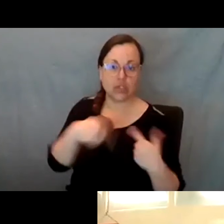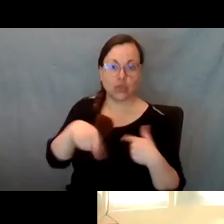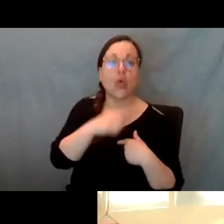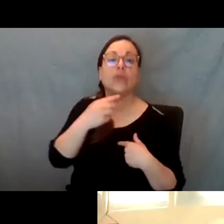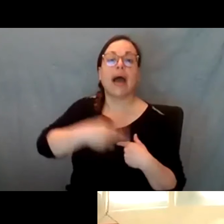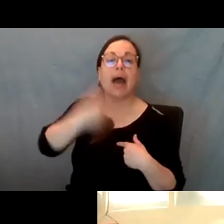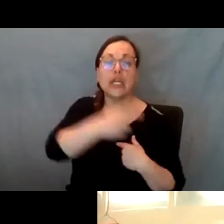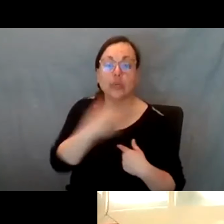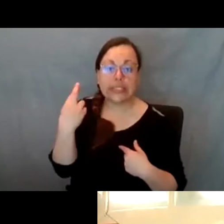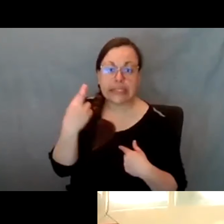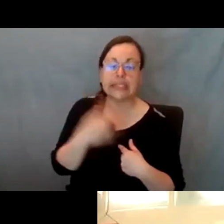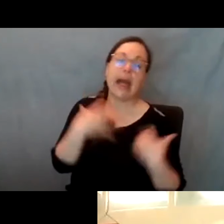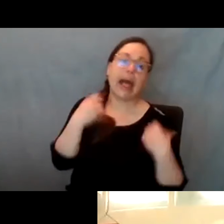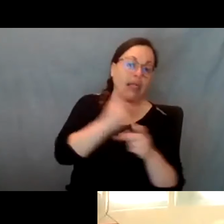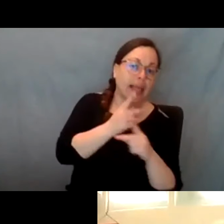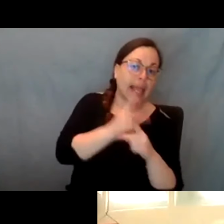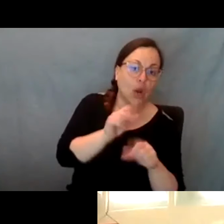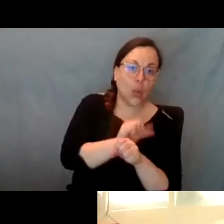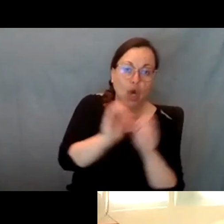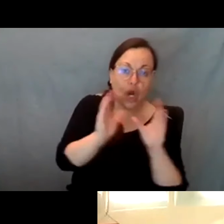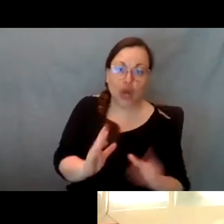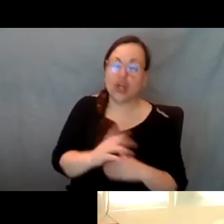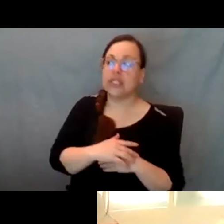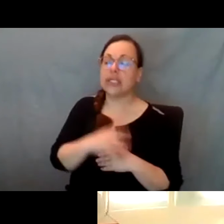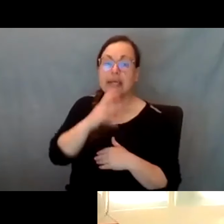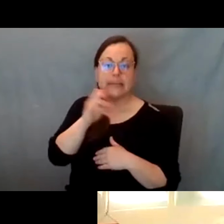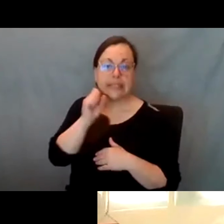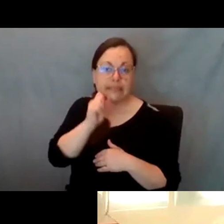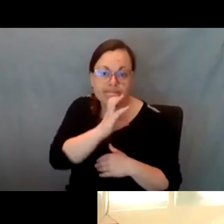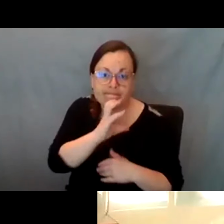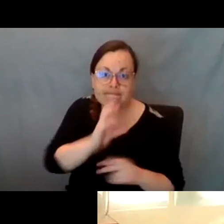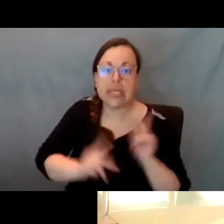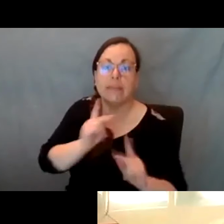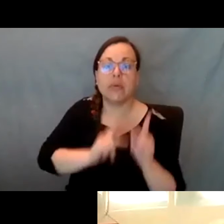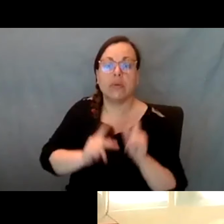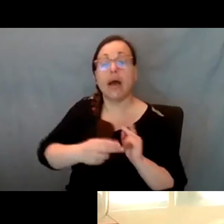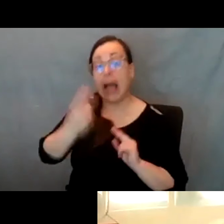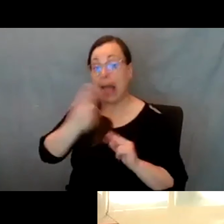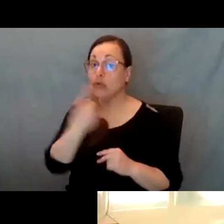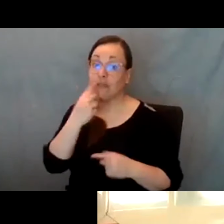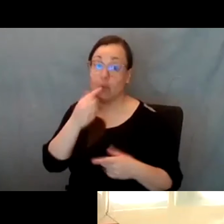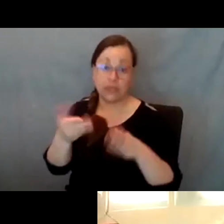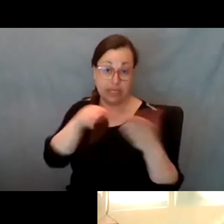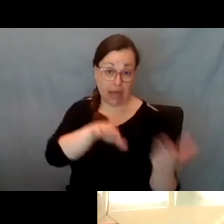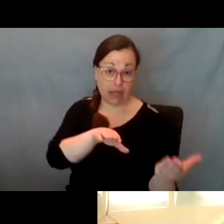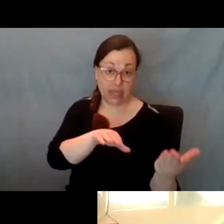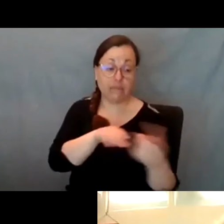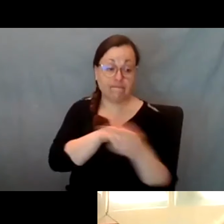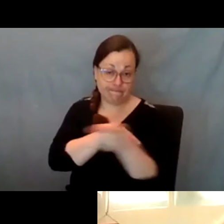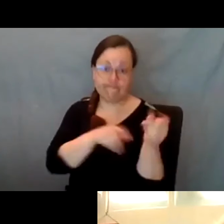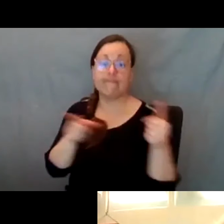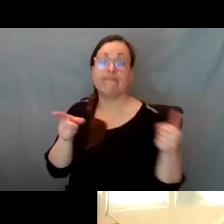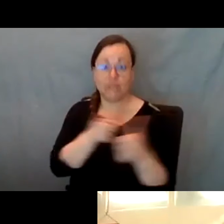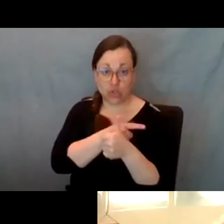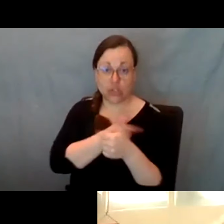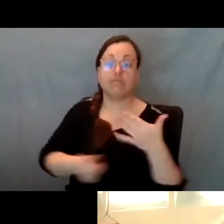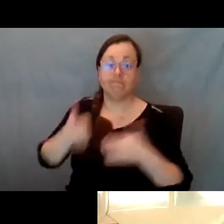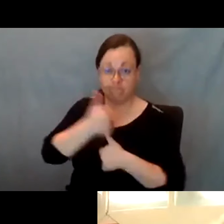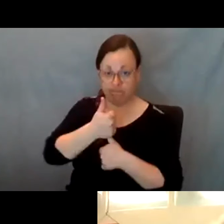healthcare workers or whether these are the elderly and those who are at highest risk of dying, because I think it's important